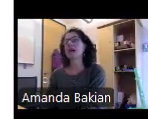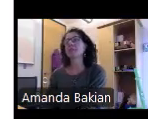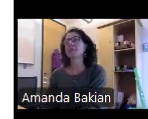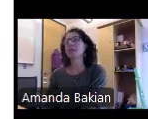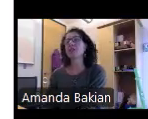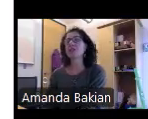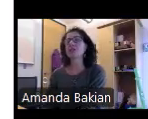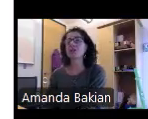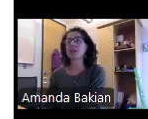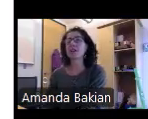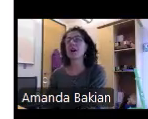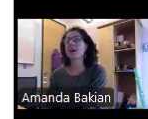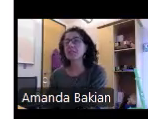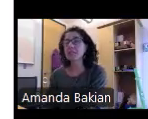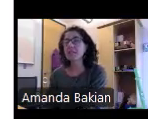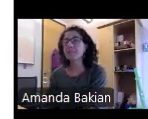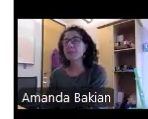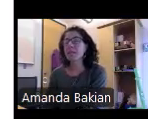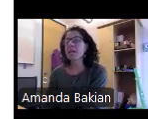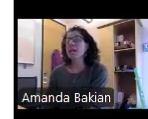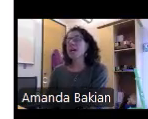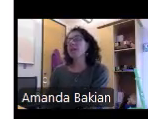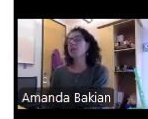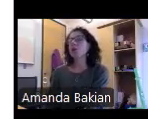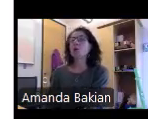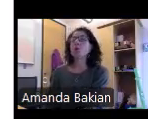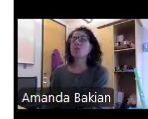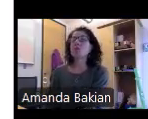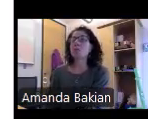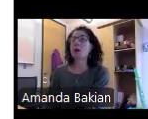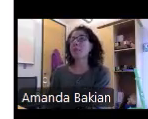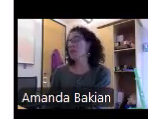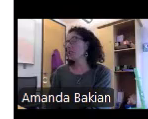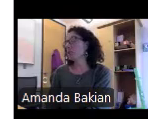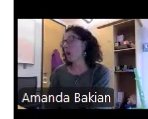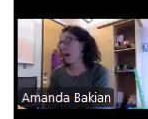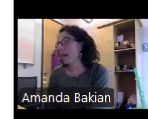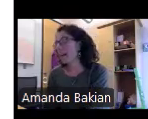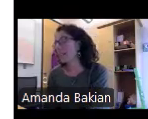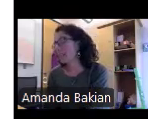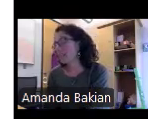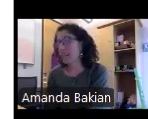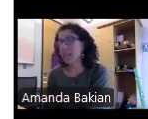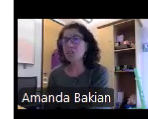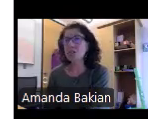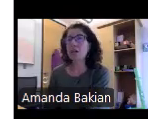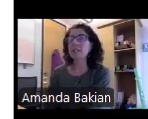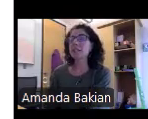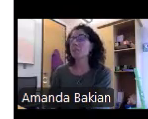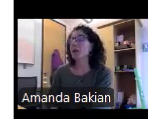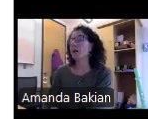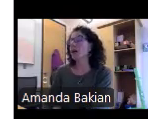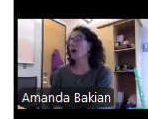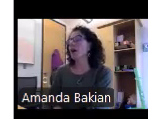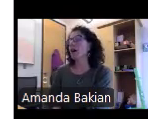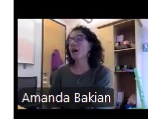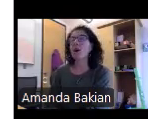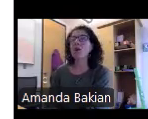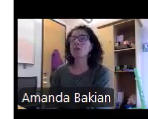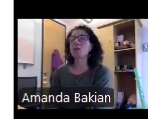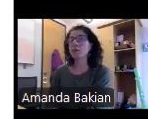University of Utah Epidemiologic Survey of Autism. The goal was to do population-wide identification of autism